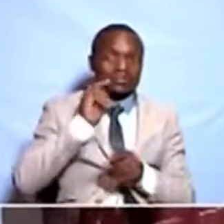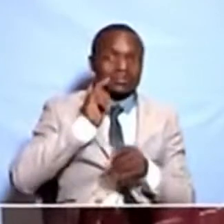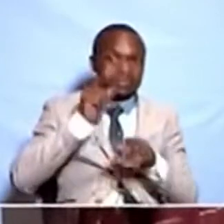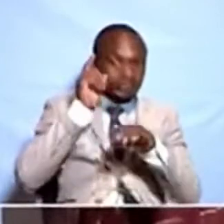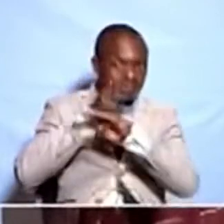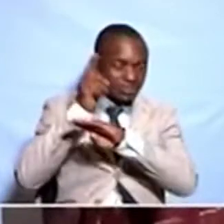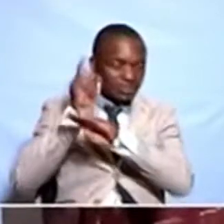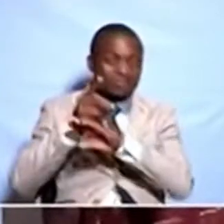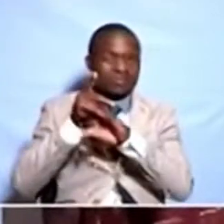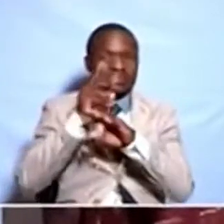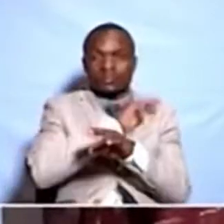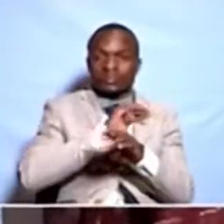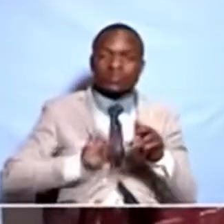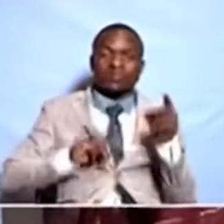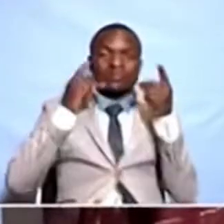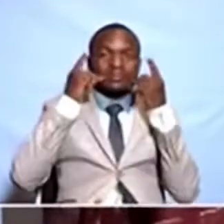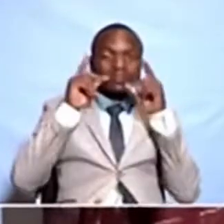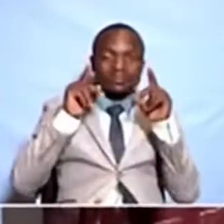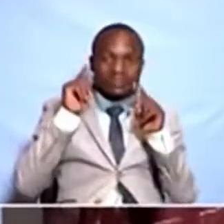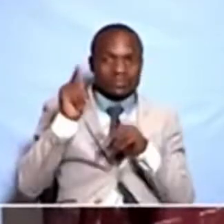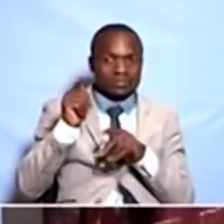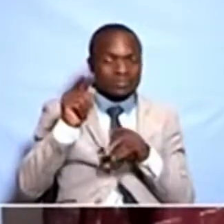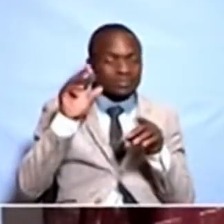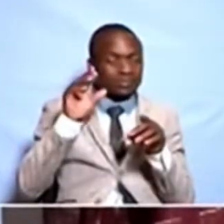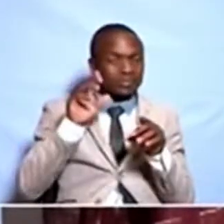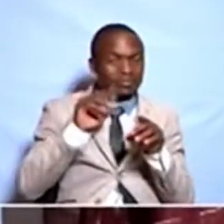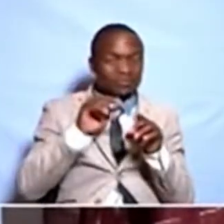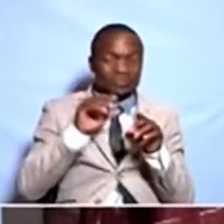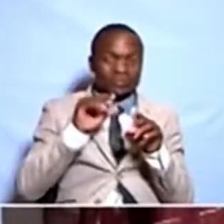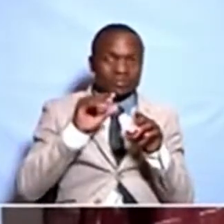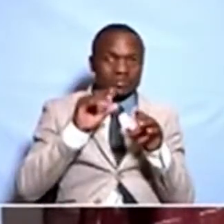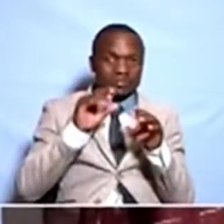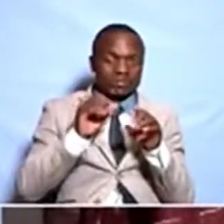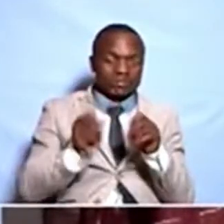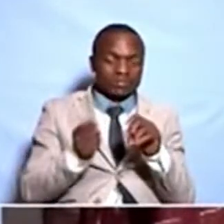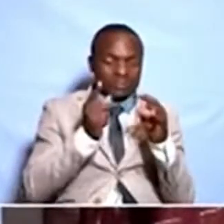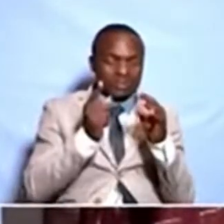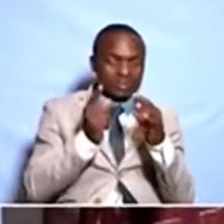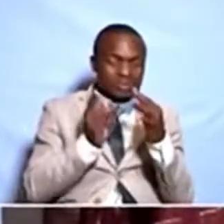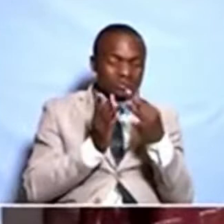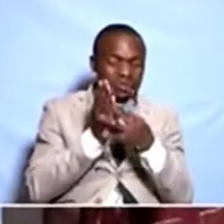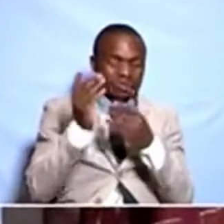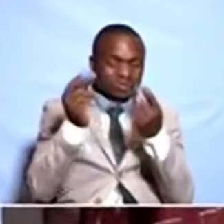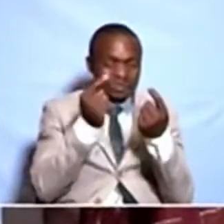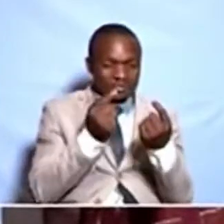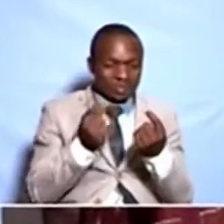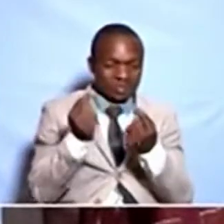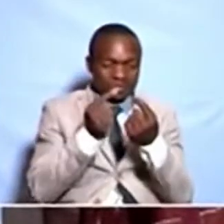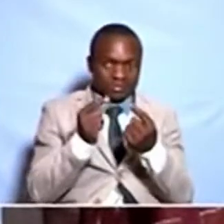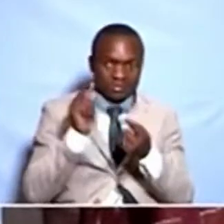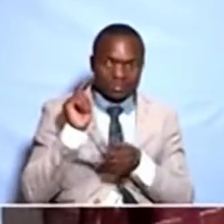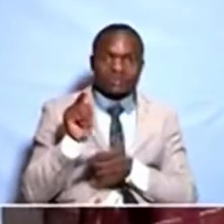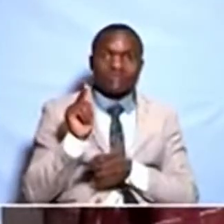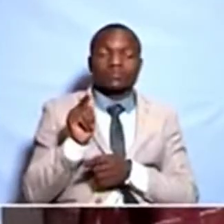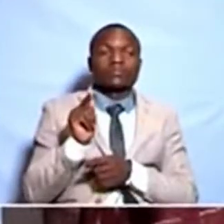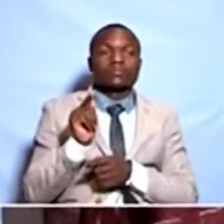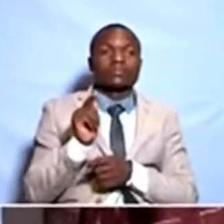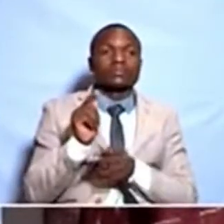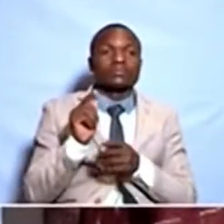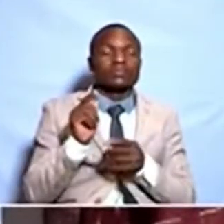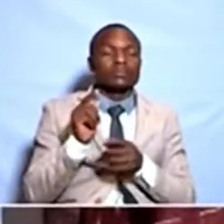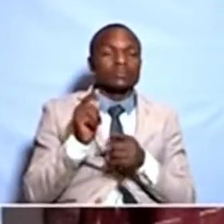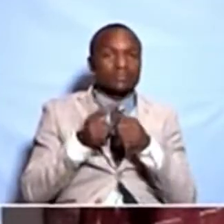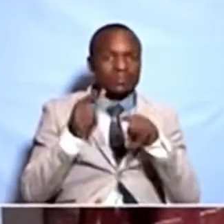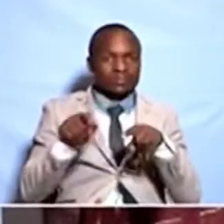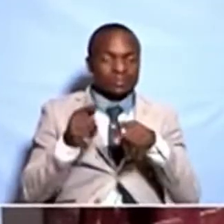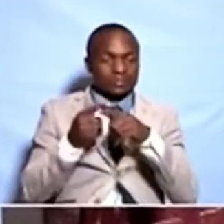public, because we've come across situations where there's actually a case which is going on in